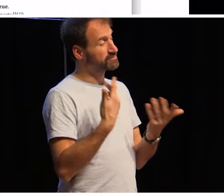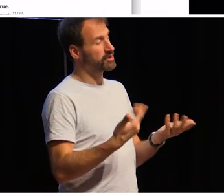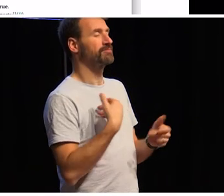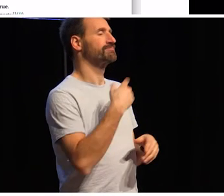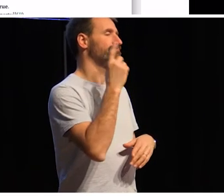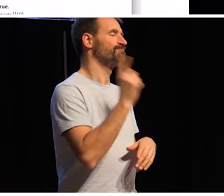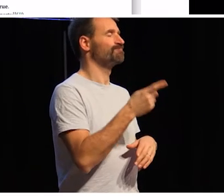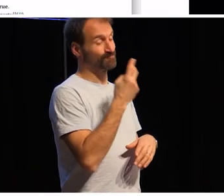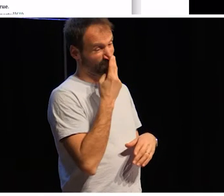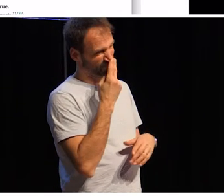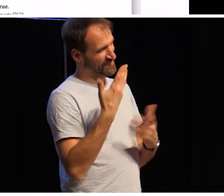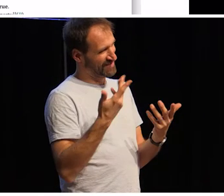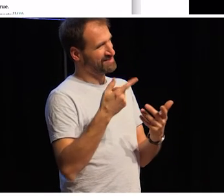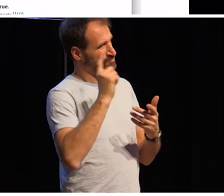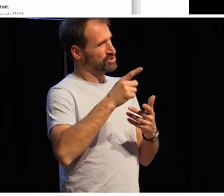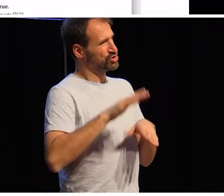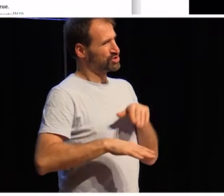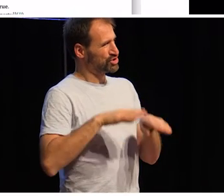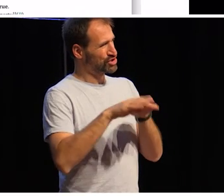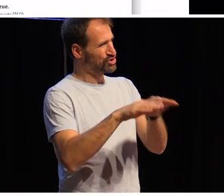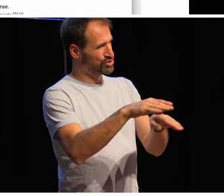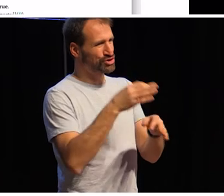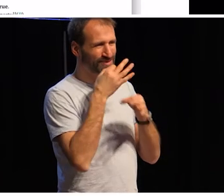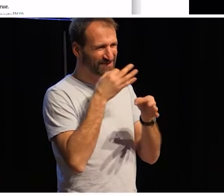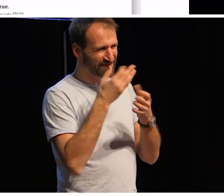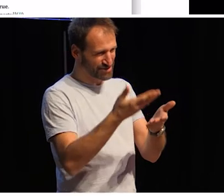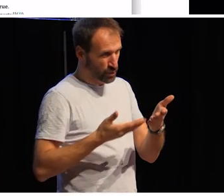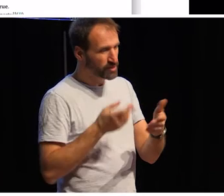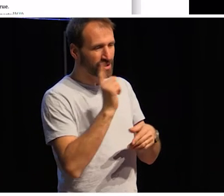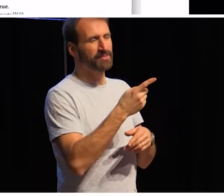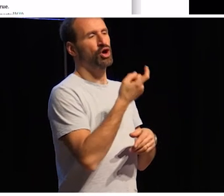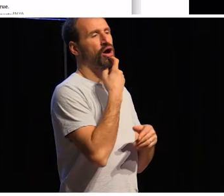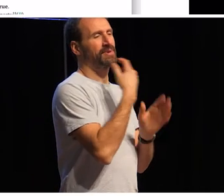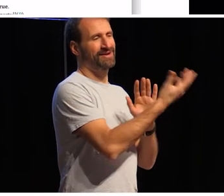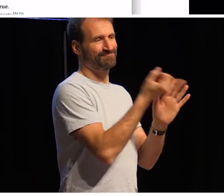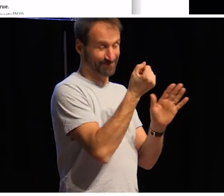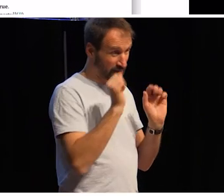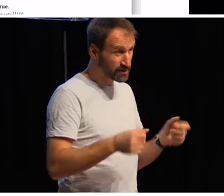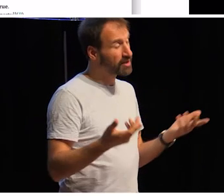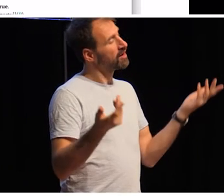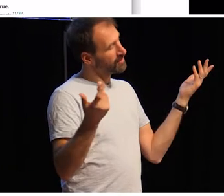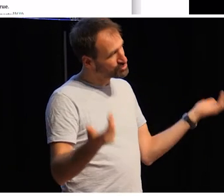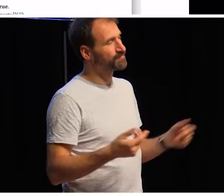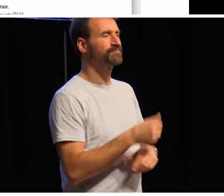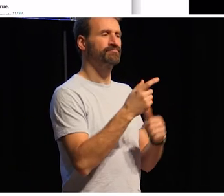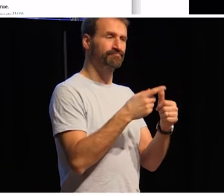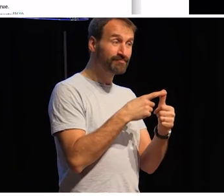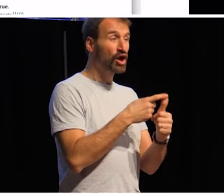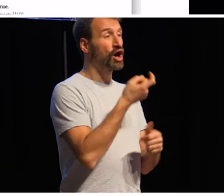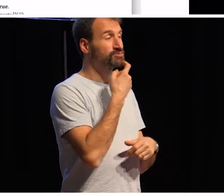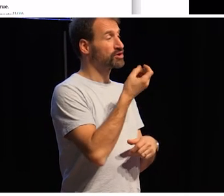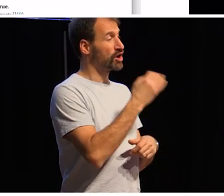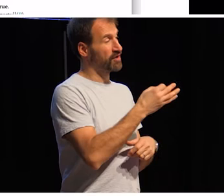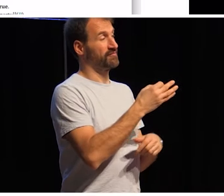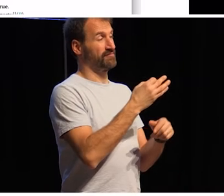the specification says we have to do. Okay, and eventually you figure out, okay, object.x is just a 5, And now